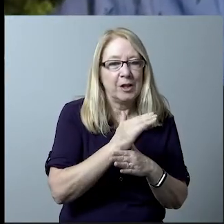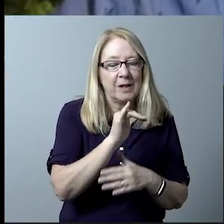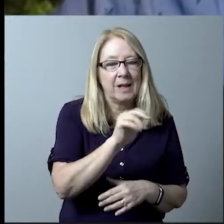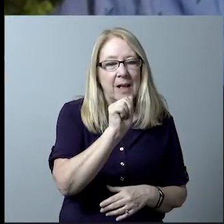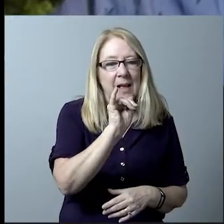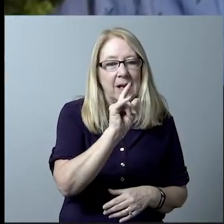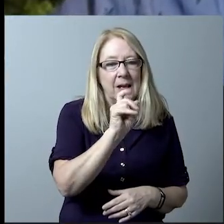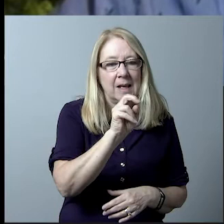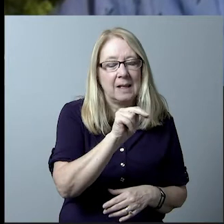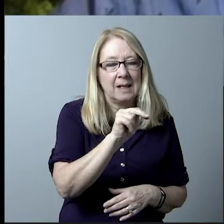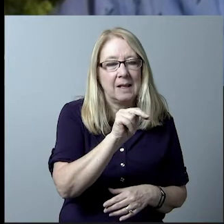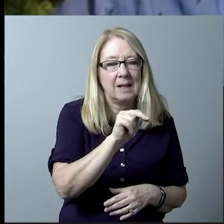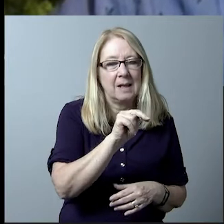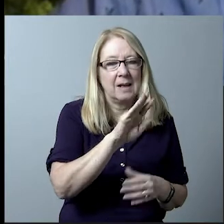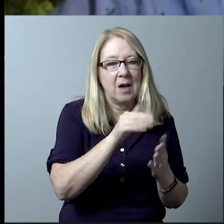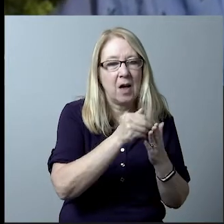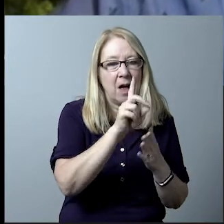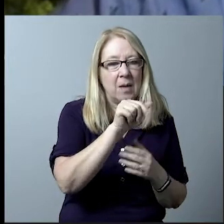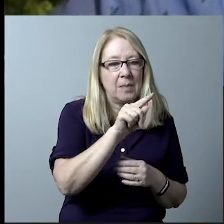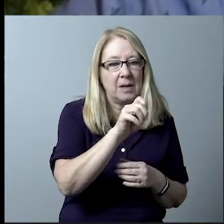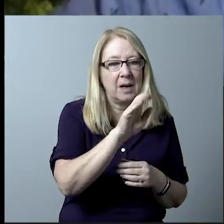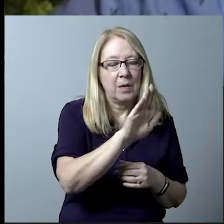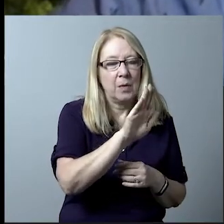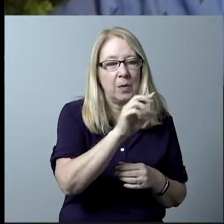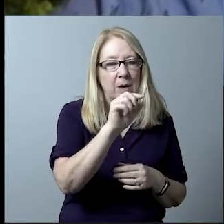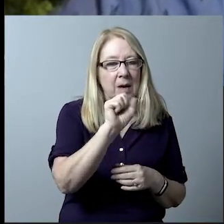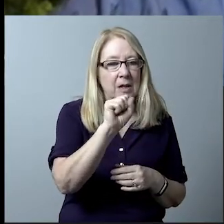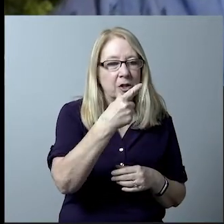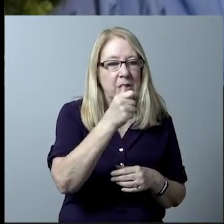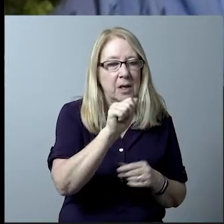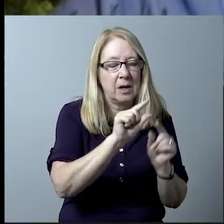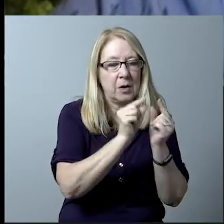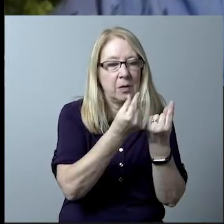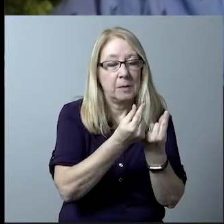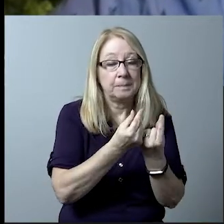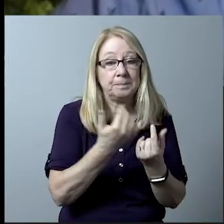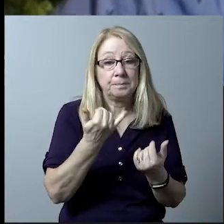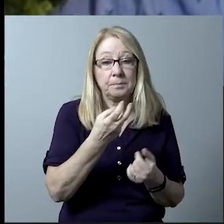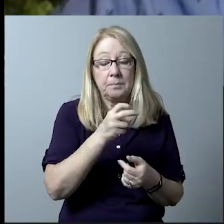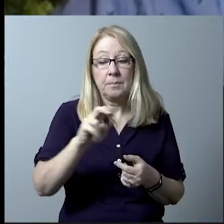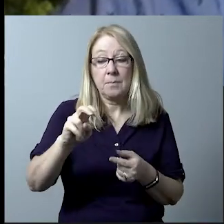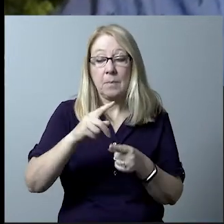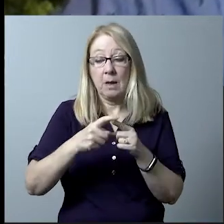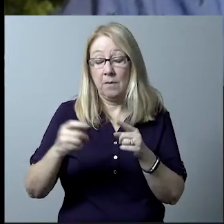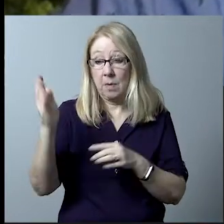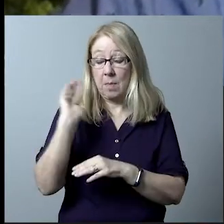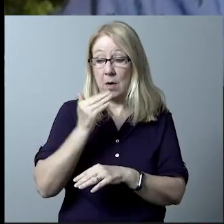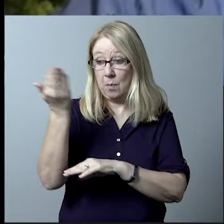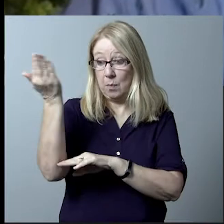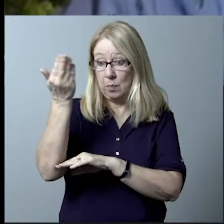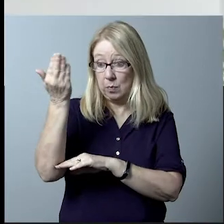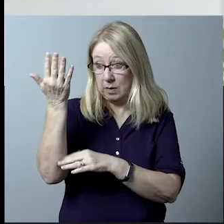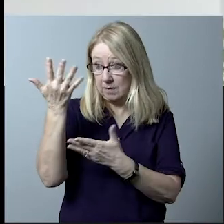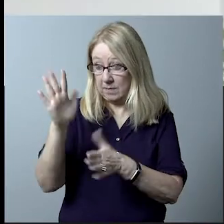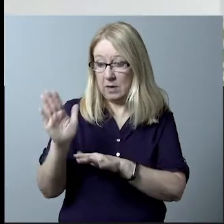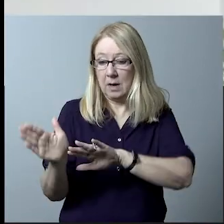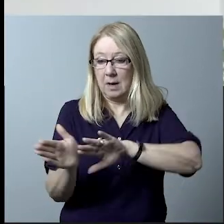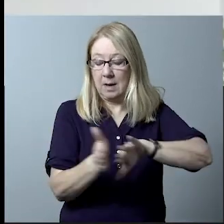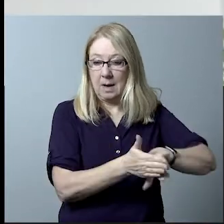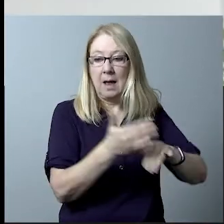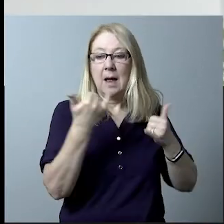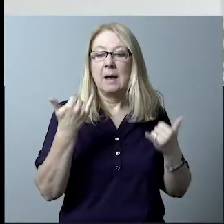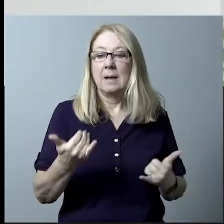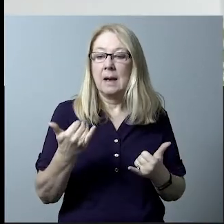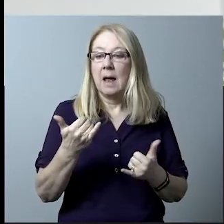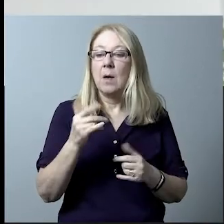Aiden, thank you so much for sharing that little update on what we're doing in the Student Government Association. So Well, this is when we transition from the presentation